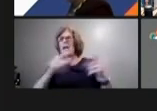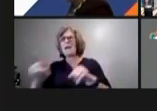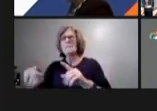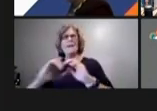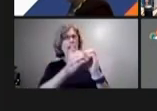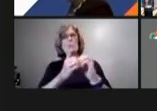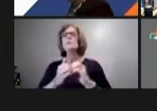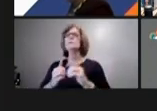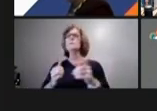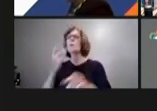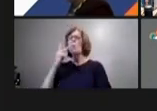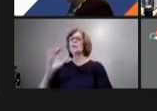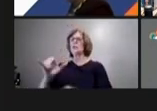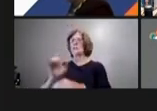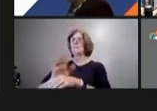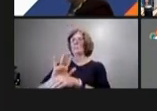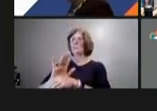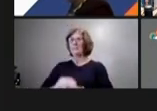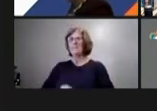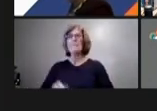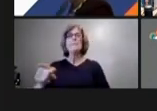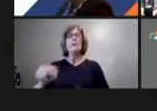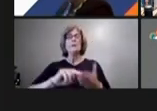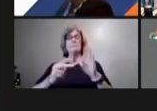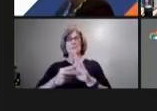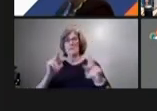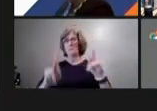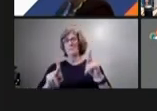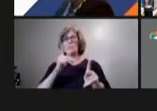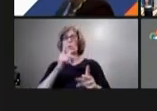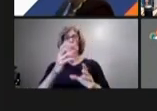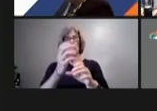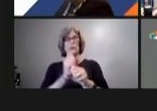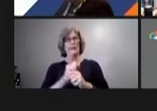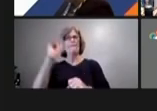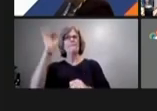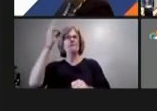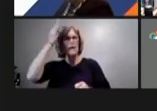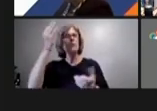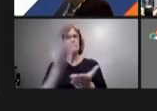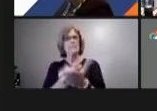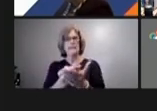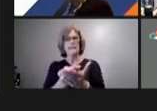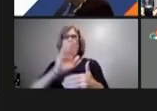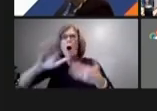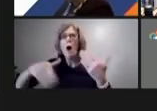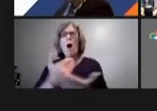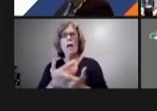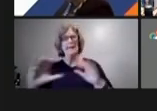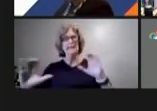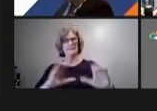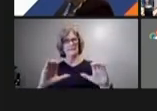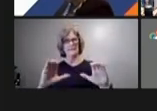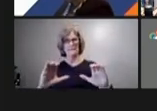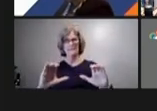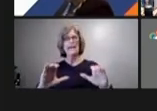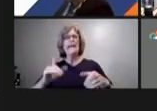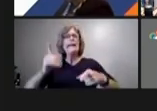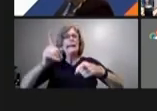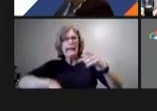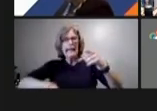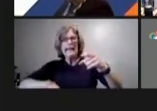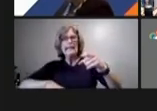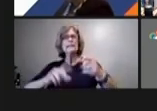law says is that recipients of federal funds, all programs and activities, cannot discriminate on the basis of